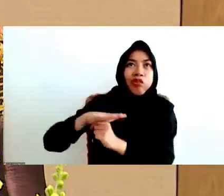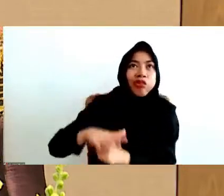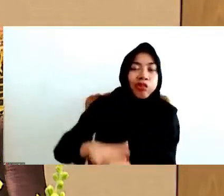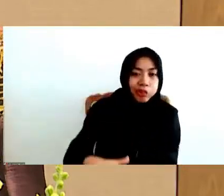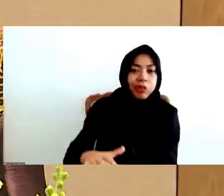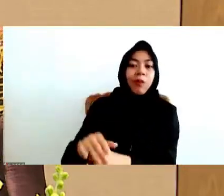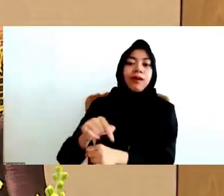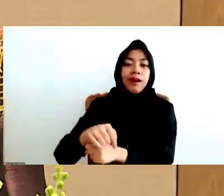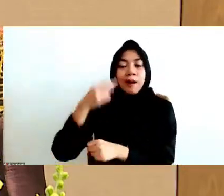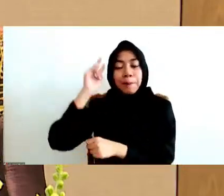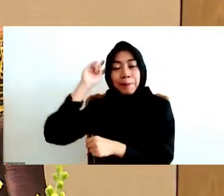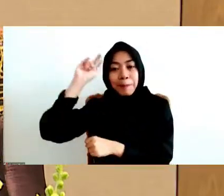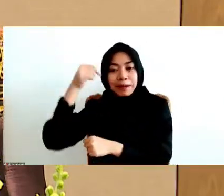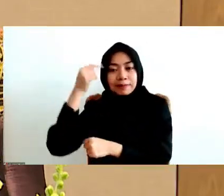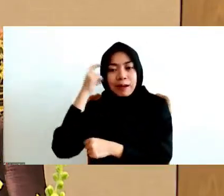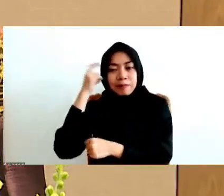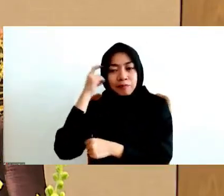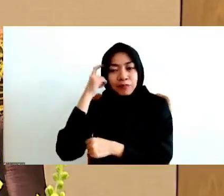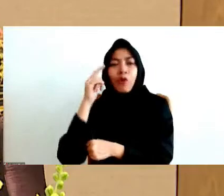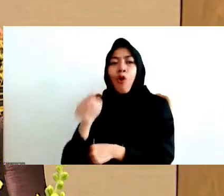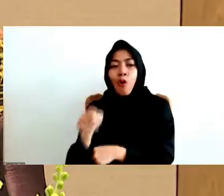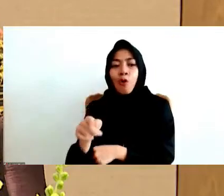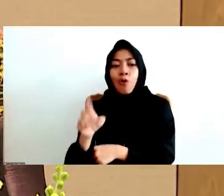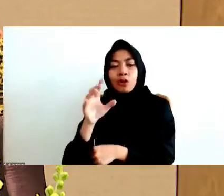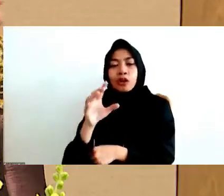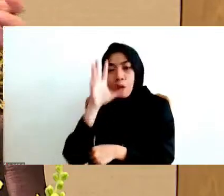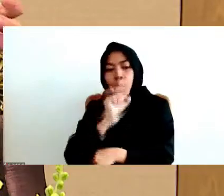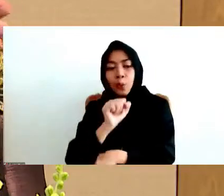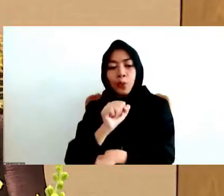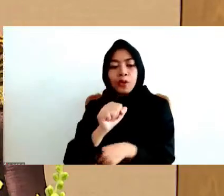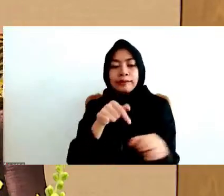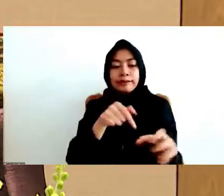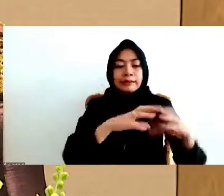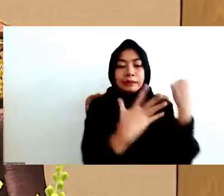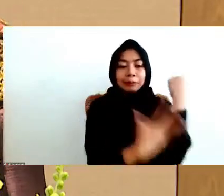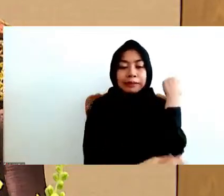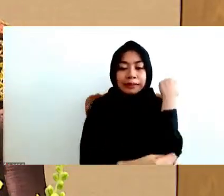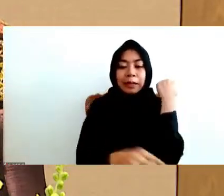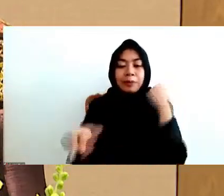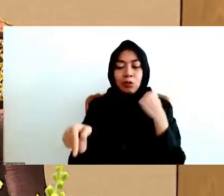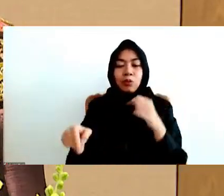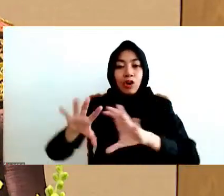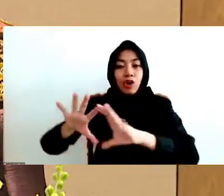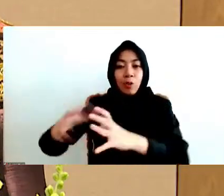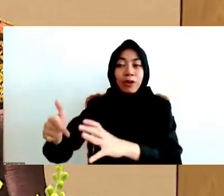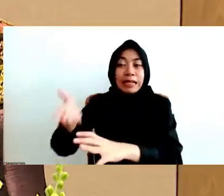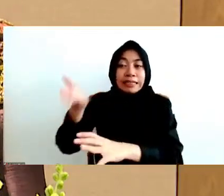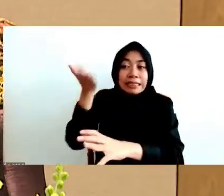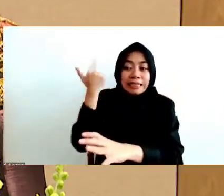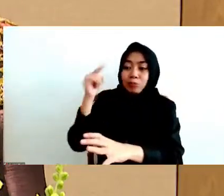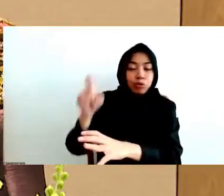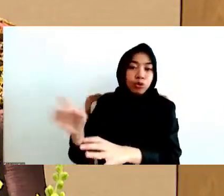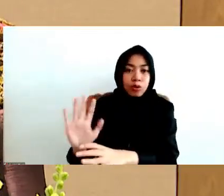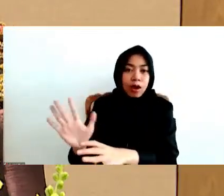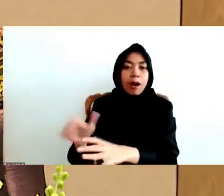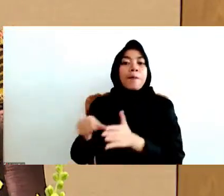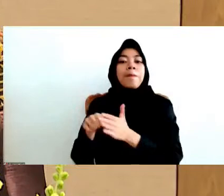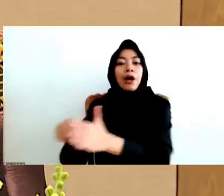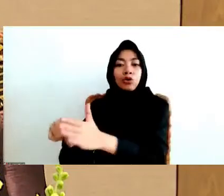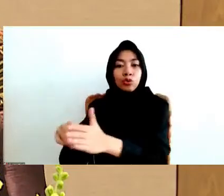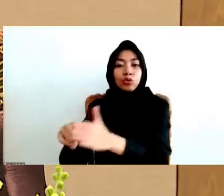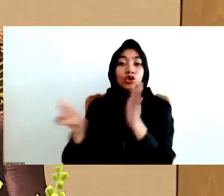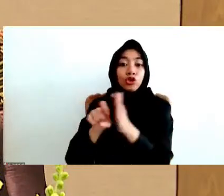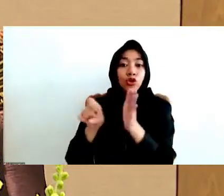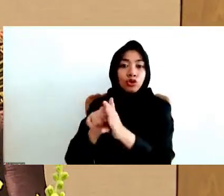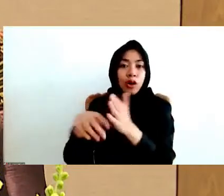situation, so the government then expand the program coverage. For example, program Sembako, which